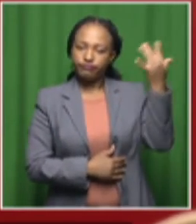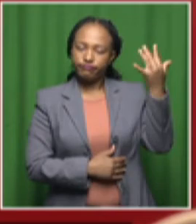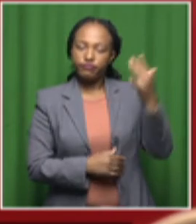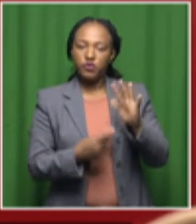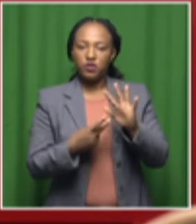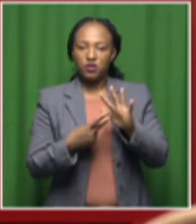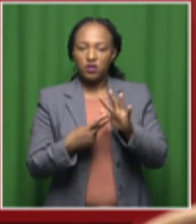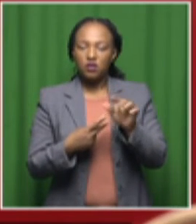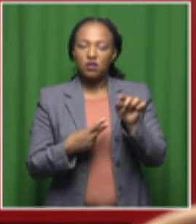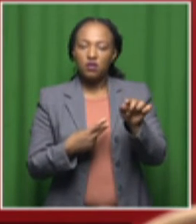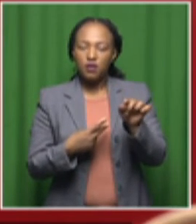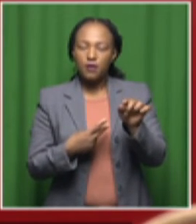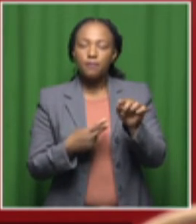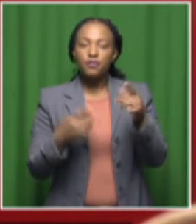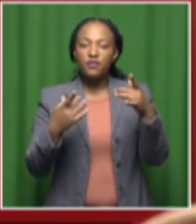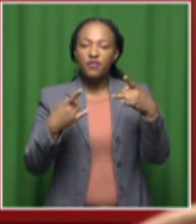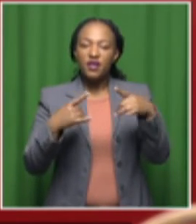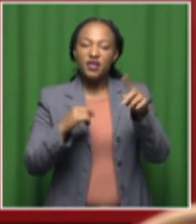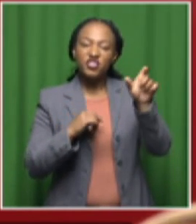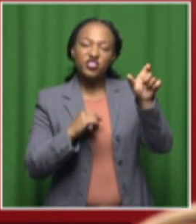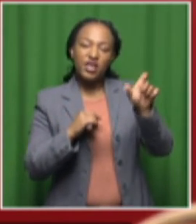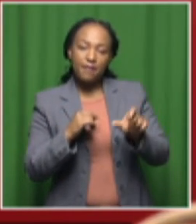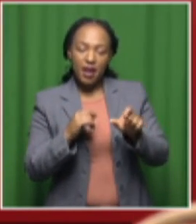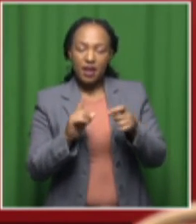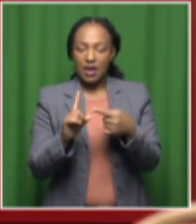the German consular